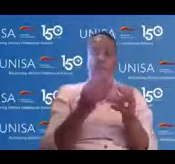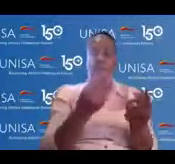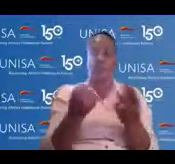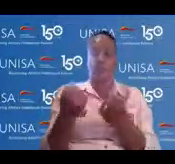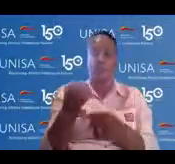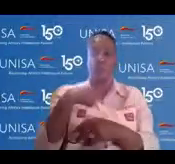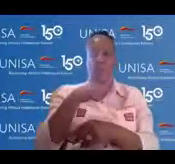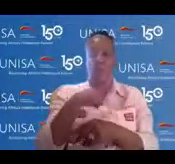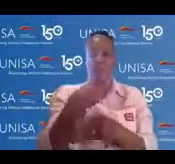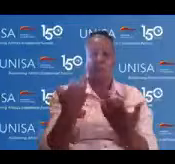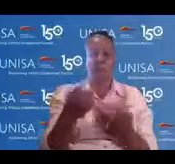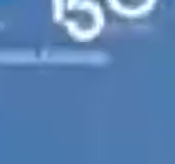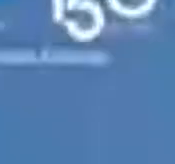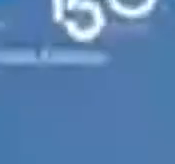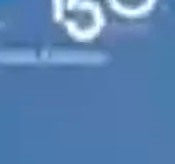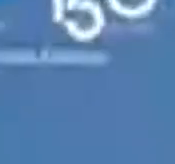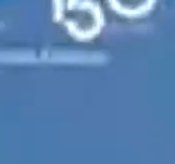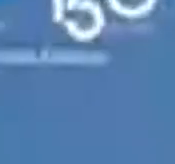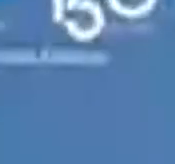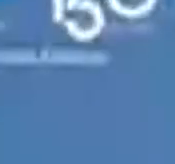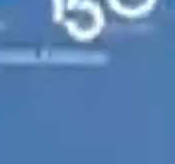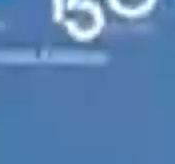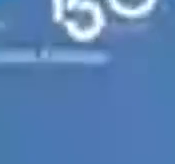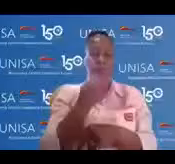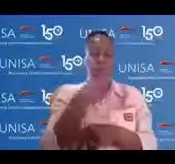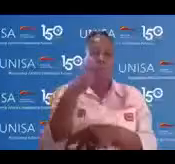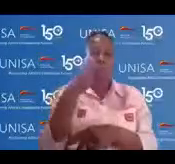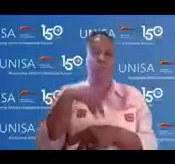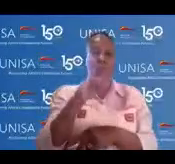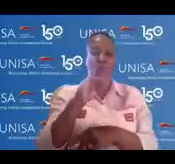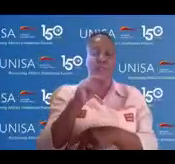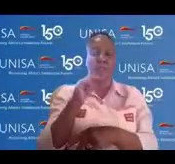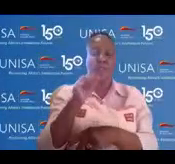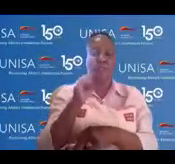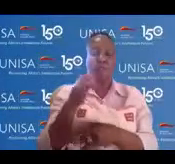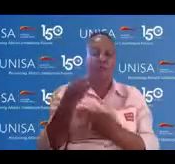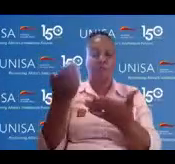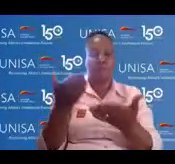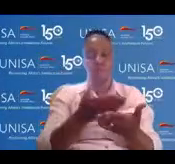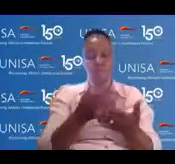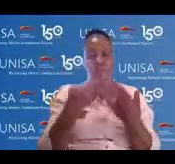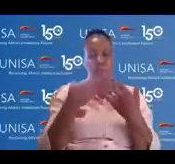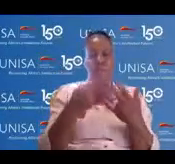time, I'm going to invite Pintius Nguna to the floor for us. Thank you, Pintius.